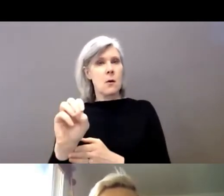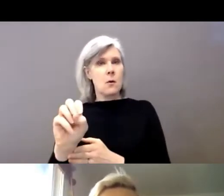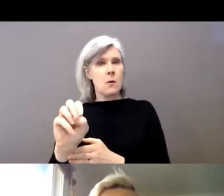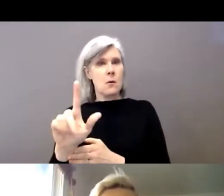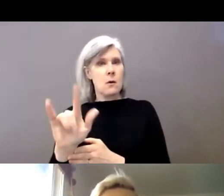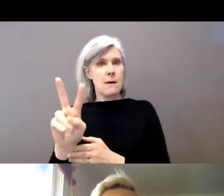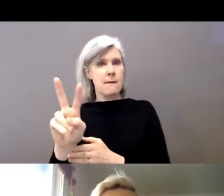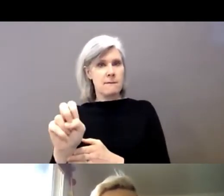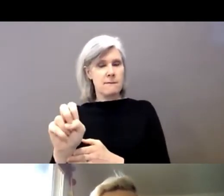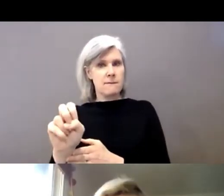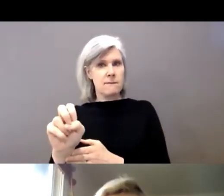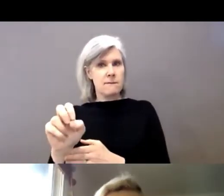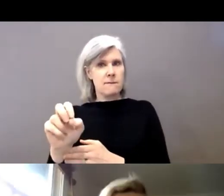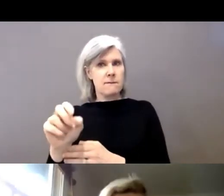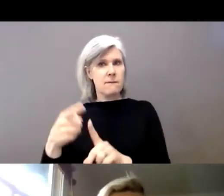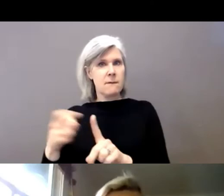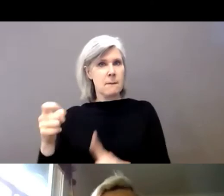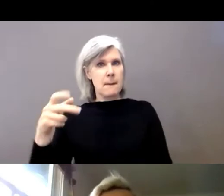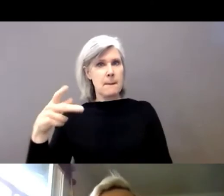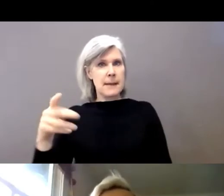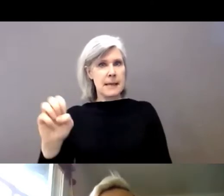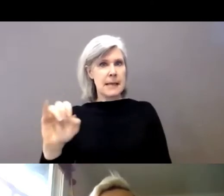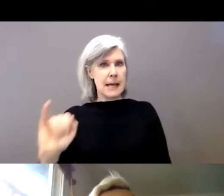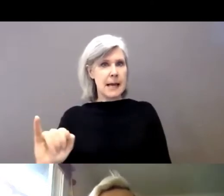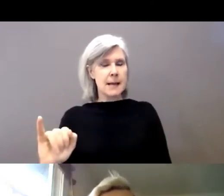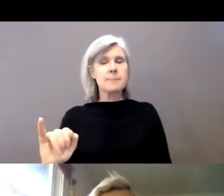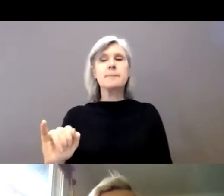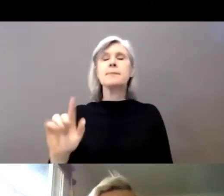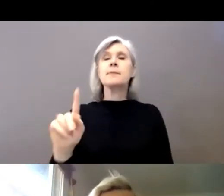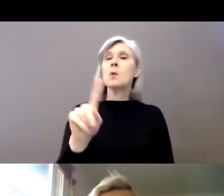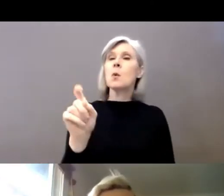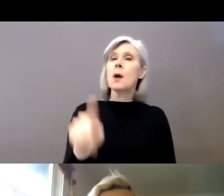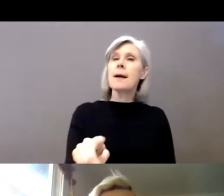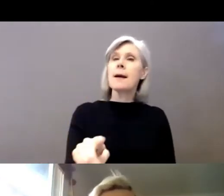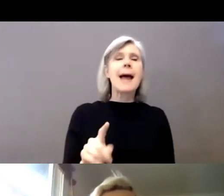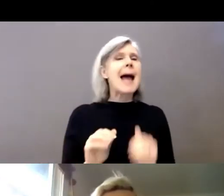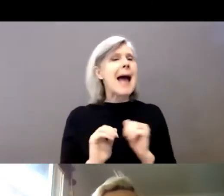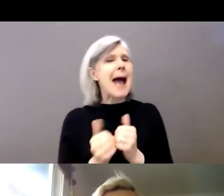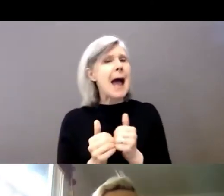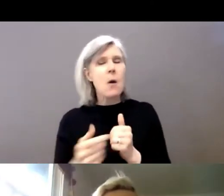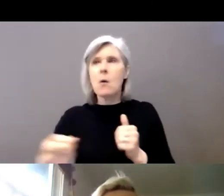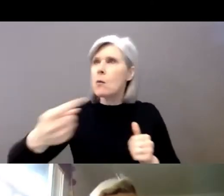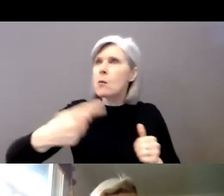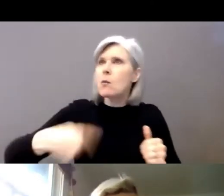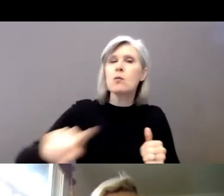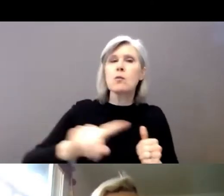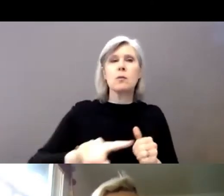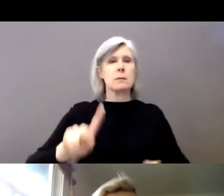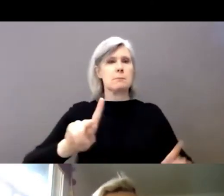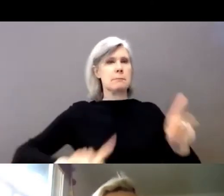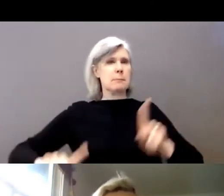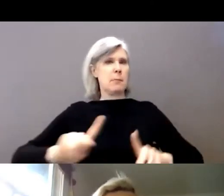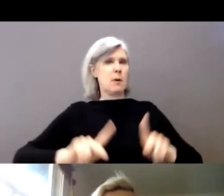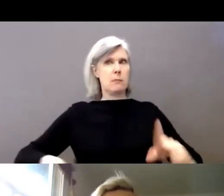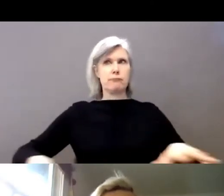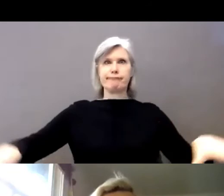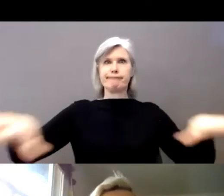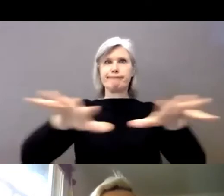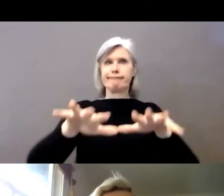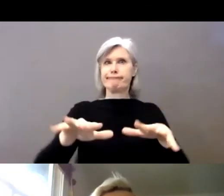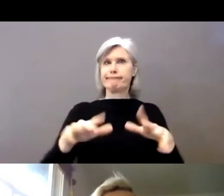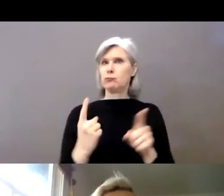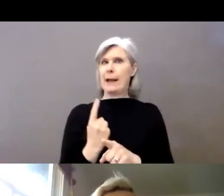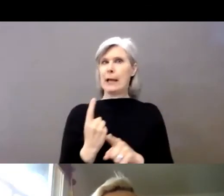asking, how can we, as ordinary citizens, start a groundswell? Because the negative impact of ageism is clear. And so what